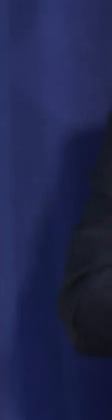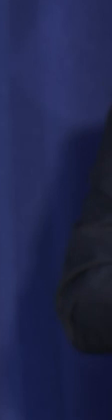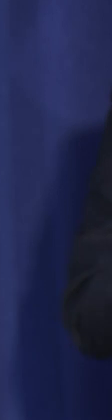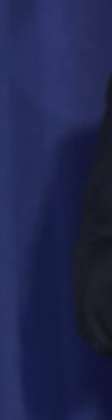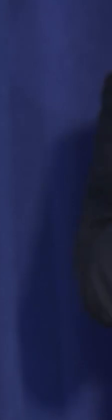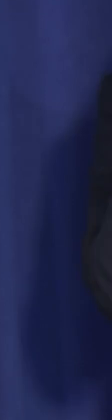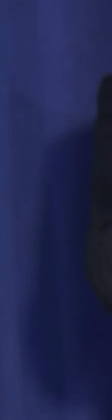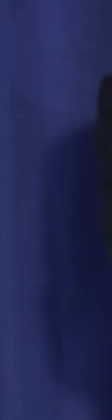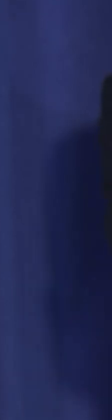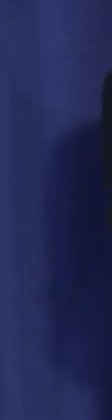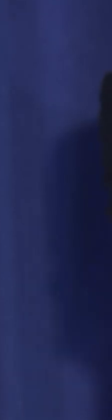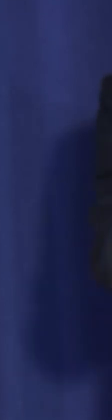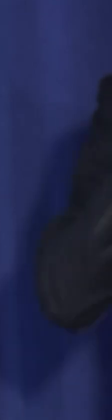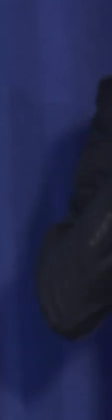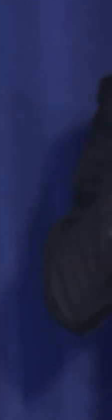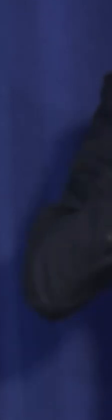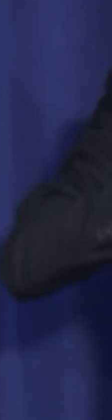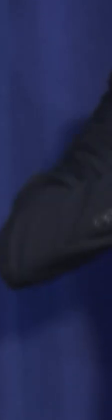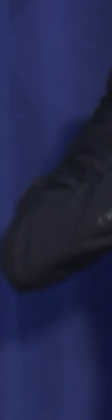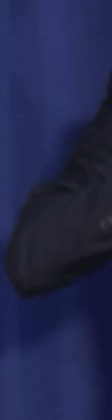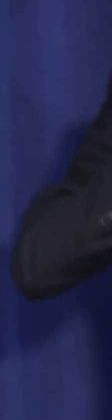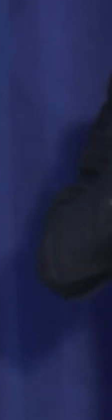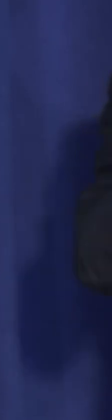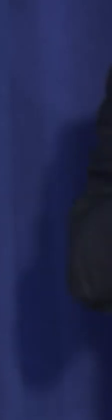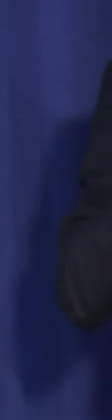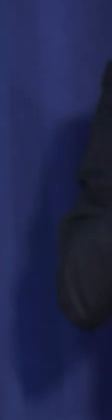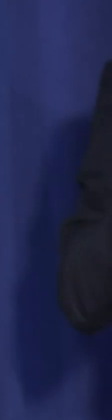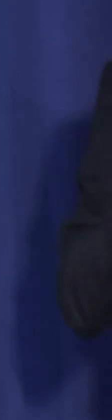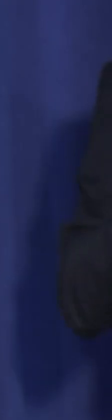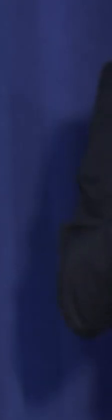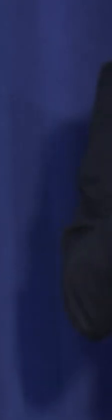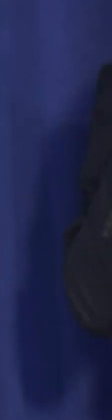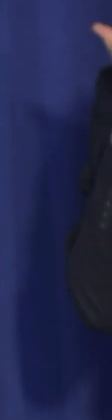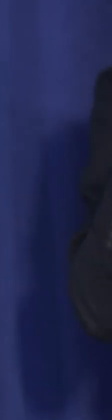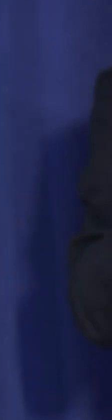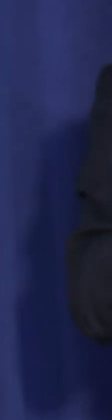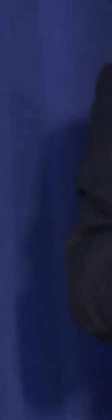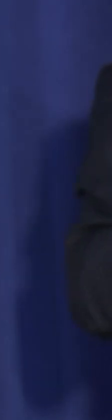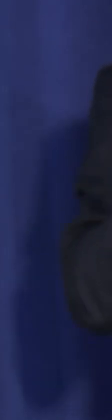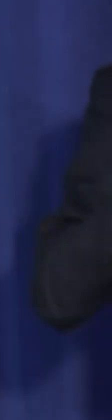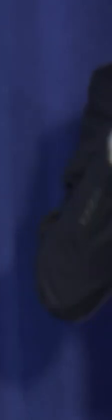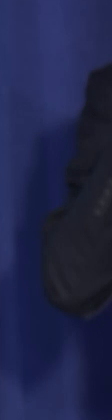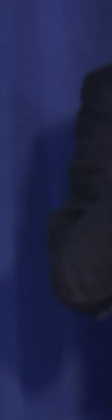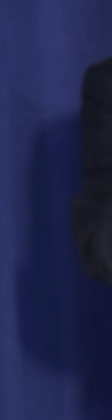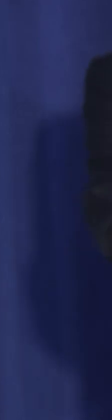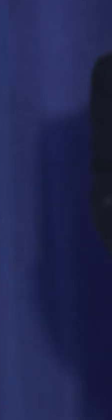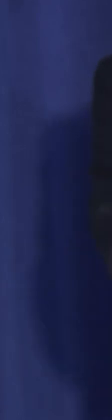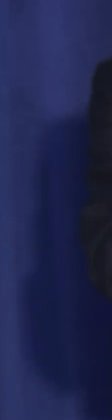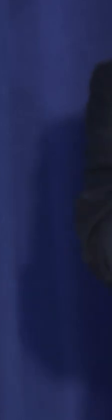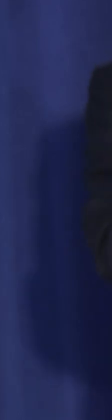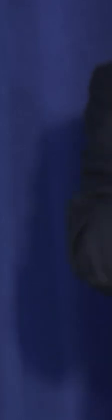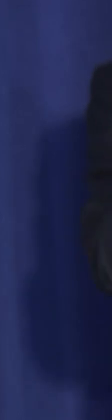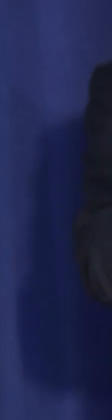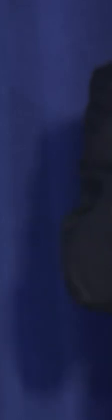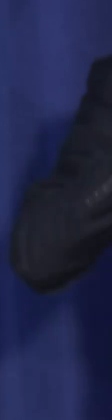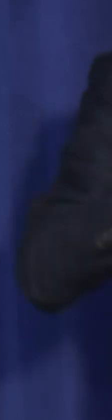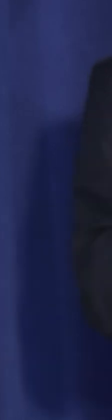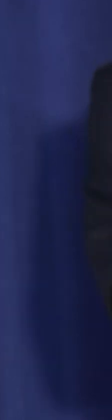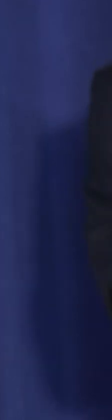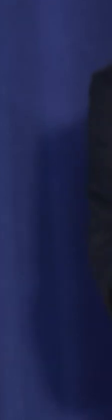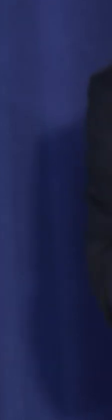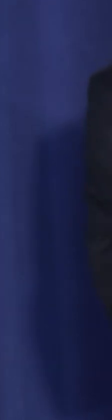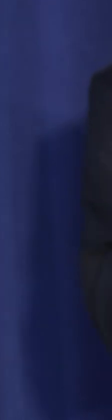from getting COVID infected. First and foremost, vaccinated and boosted. If you're vaccinated and boosted, the chances of you